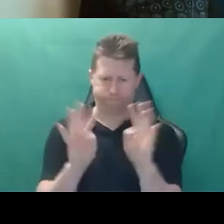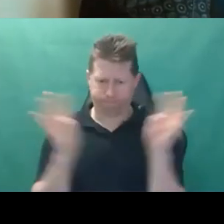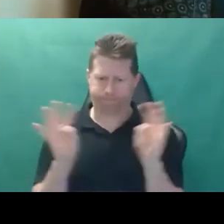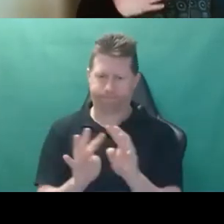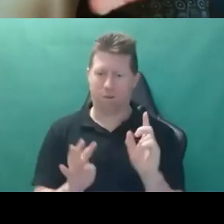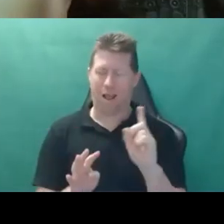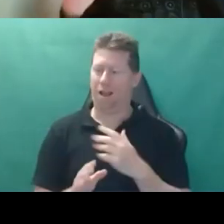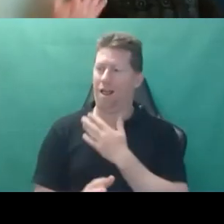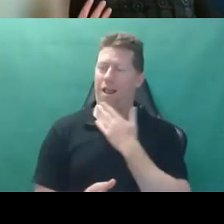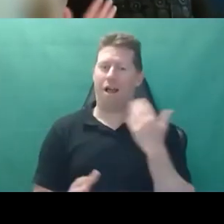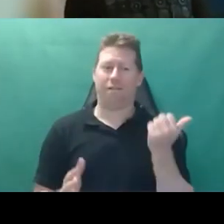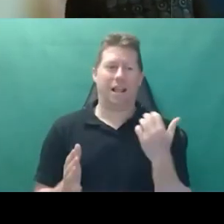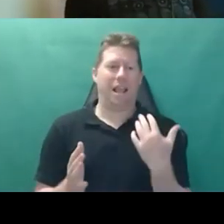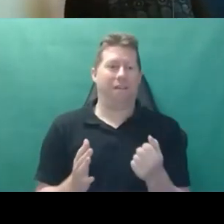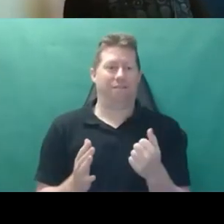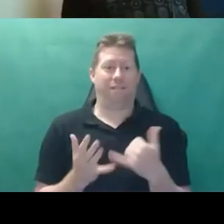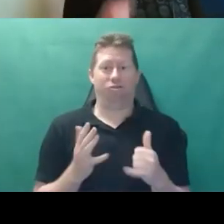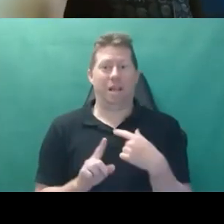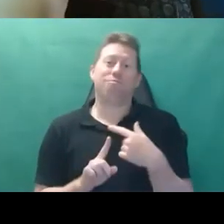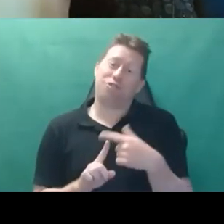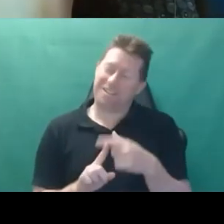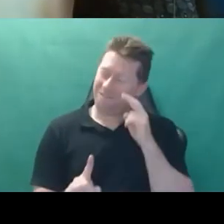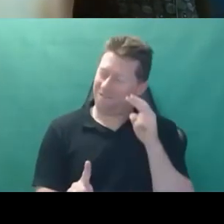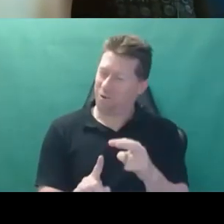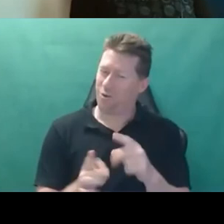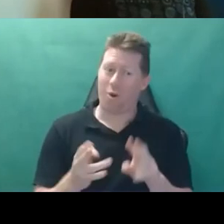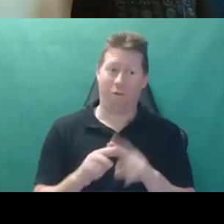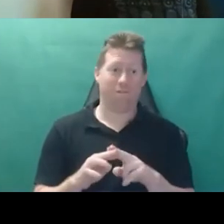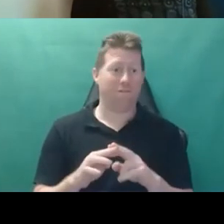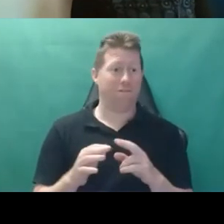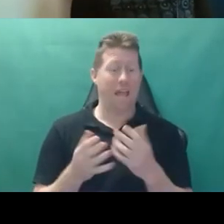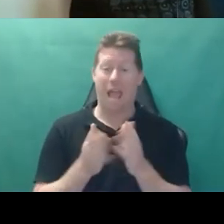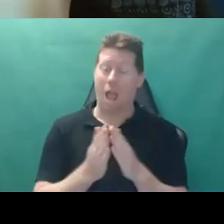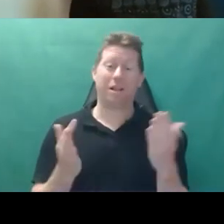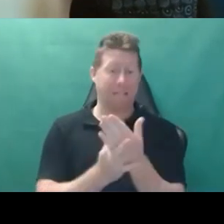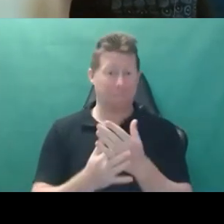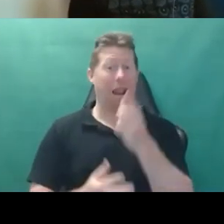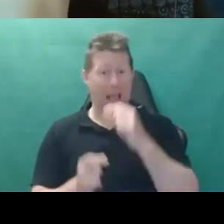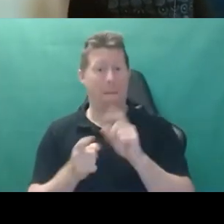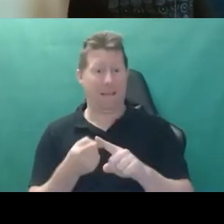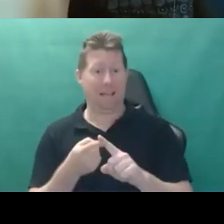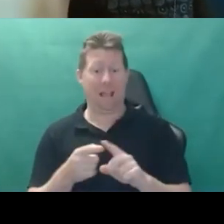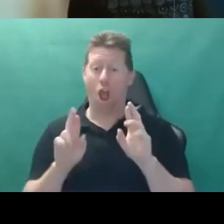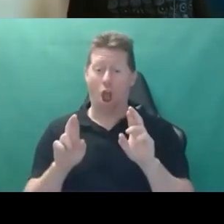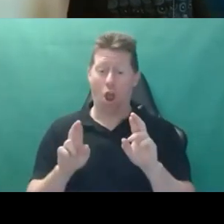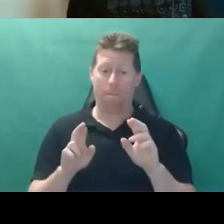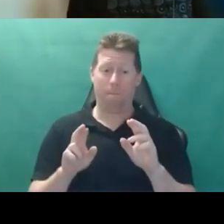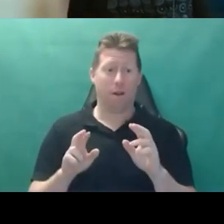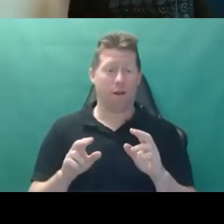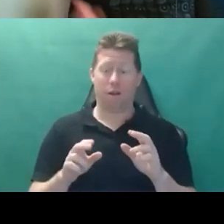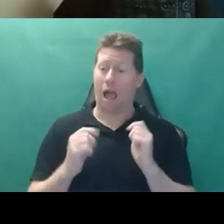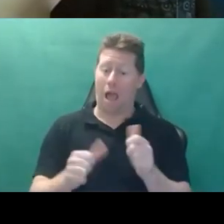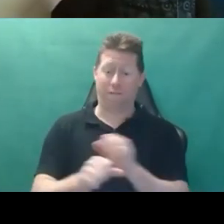surprise taking a very positive, uh, view of how, how accessible it can be. And I hope we don't go back when we go back after the